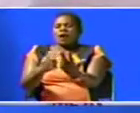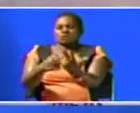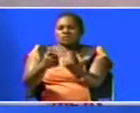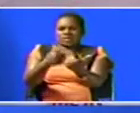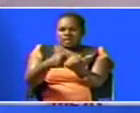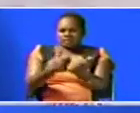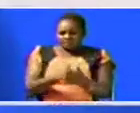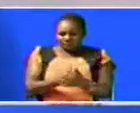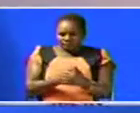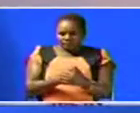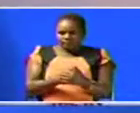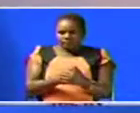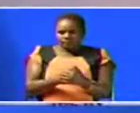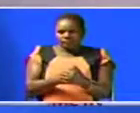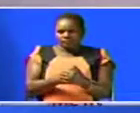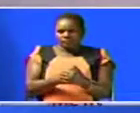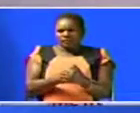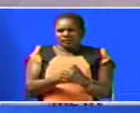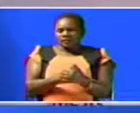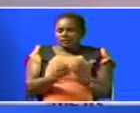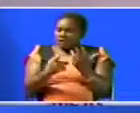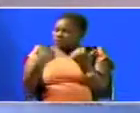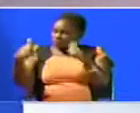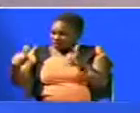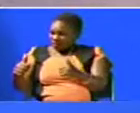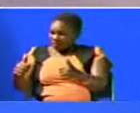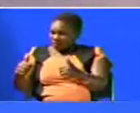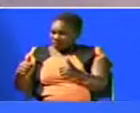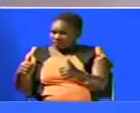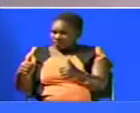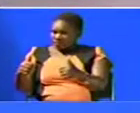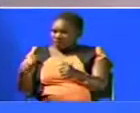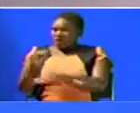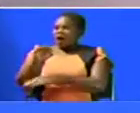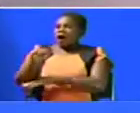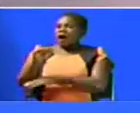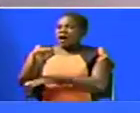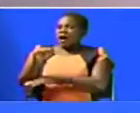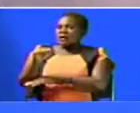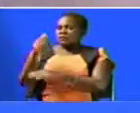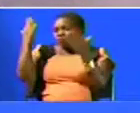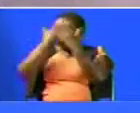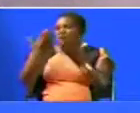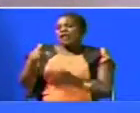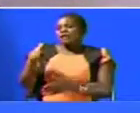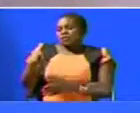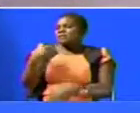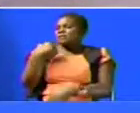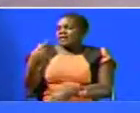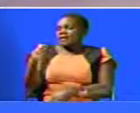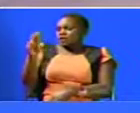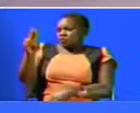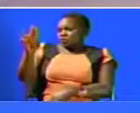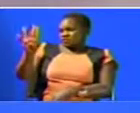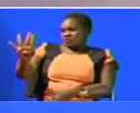be enumerated. So for those who are yet to be counted, police, when you ask where you are on the night of 24th, that is the reason, because